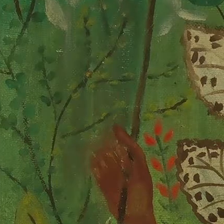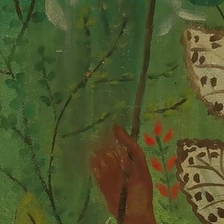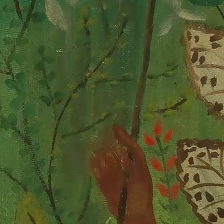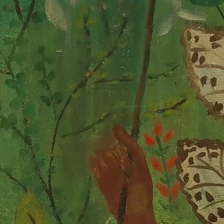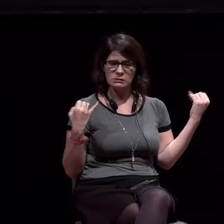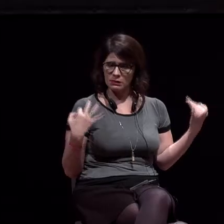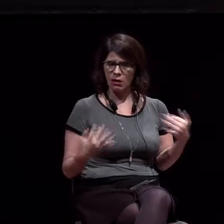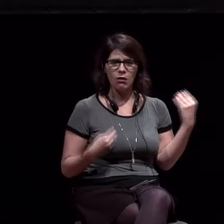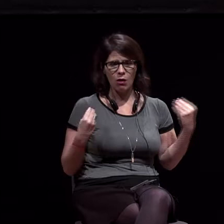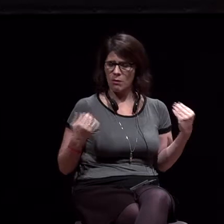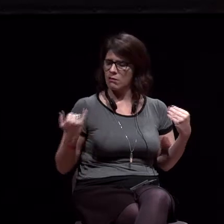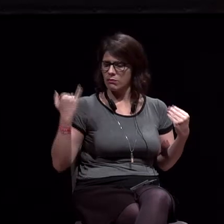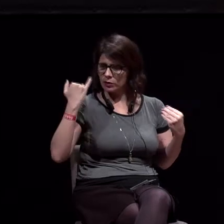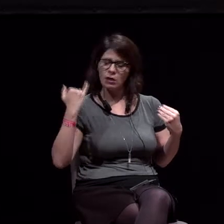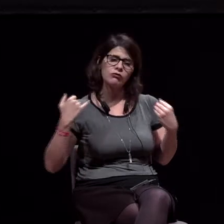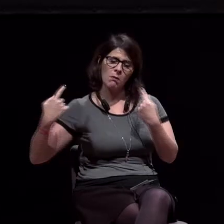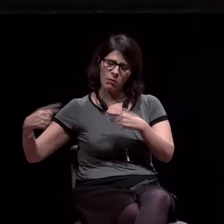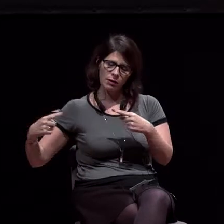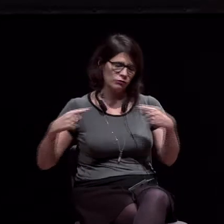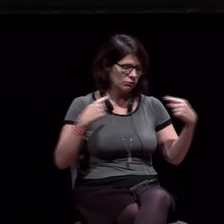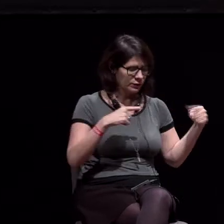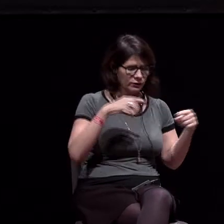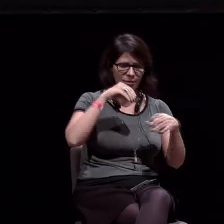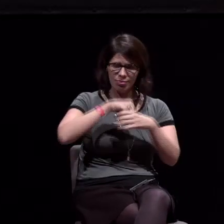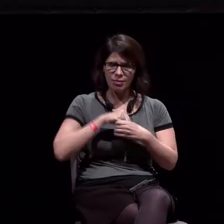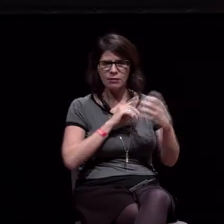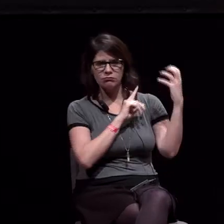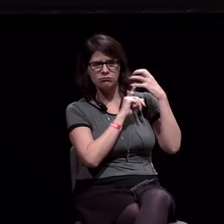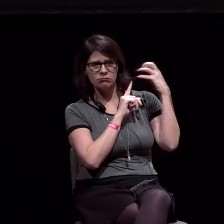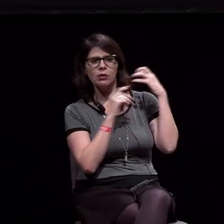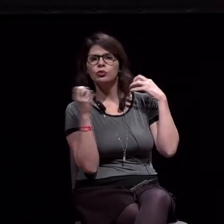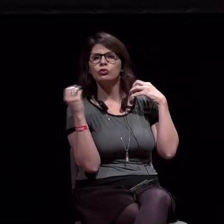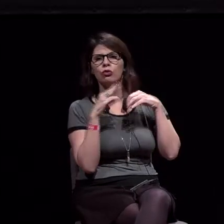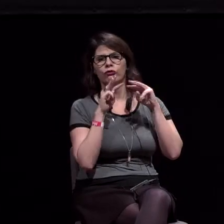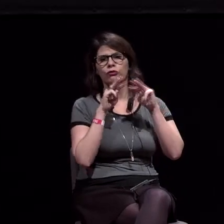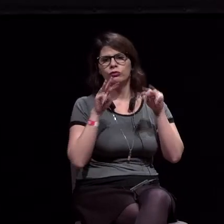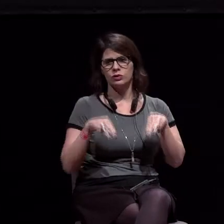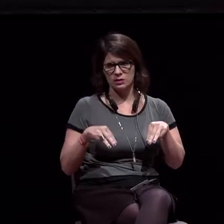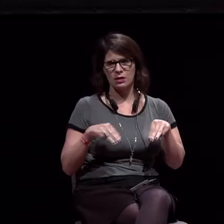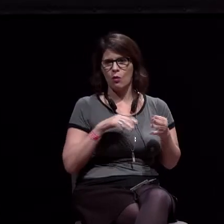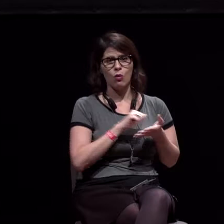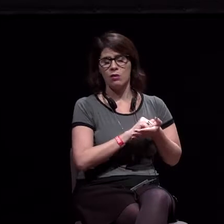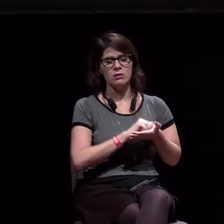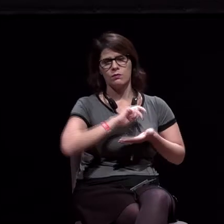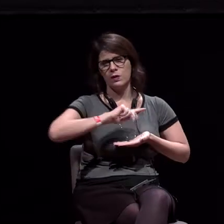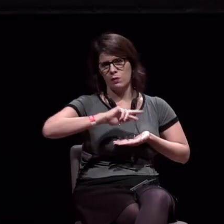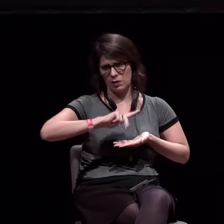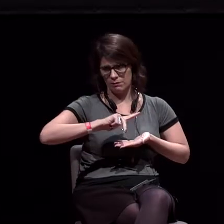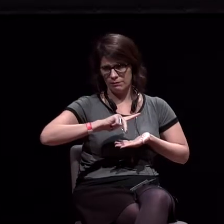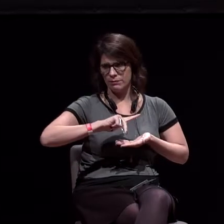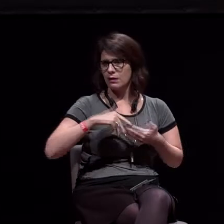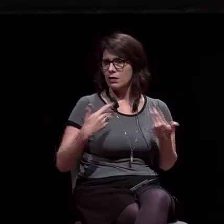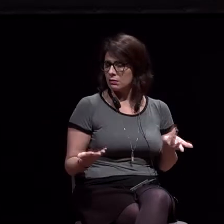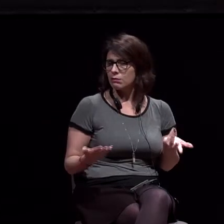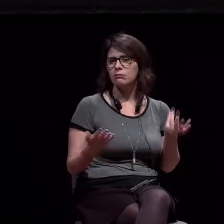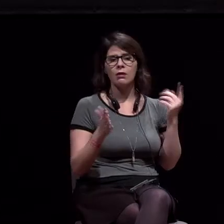da importância das questões políticas, né, na formação desse novo museu não colonial. Então, eu perguntaria